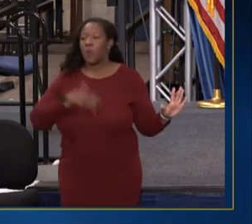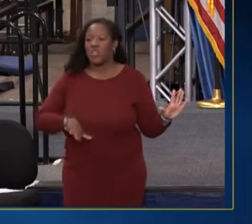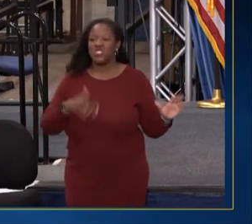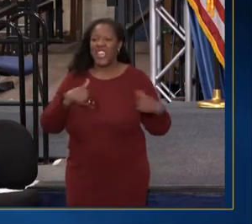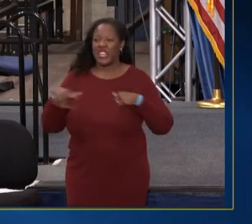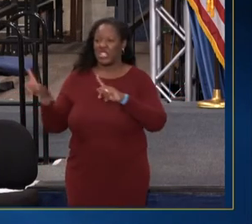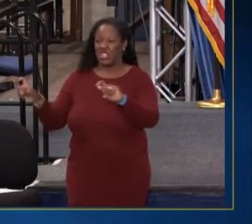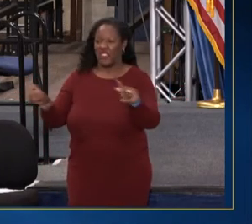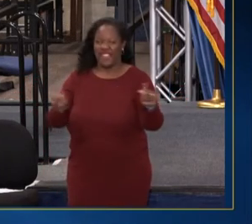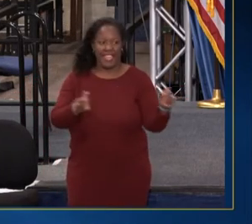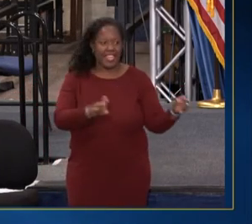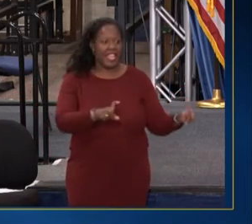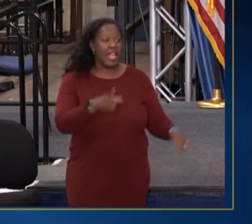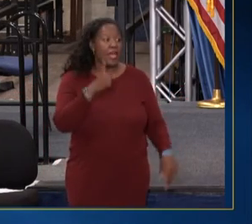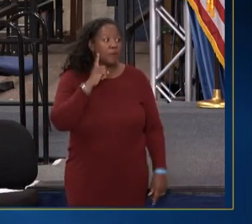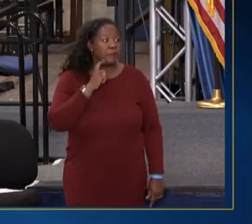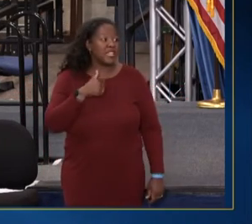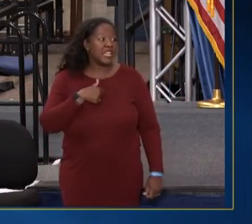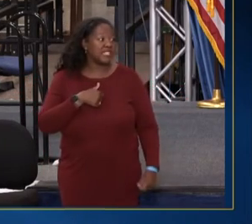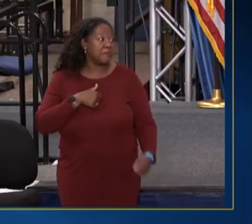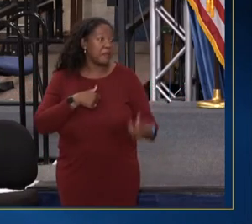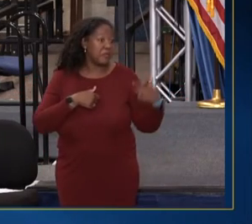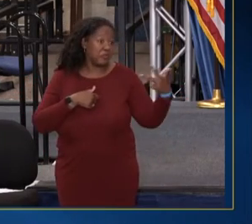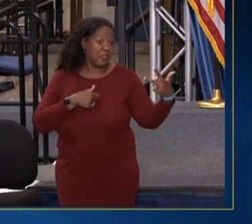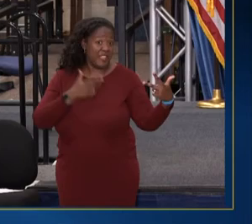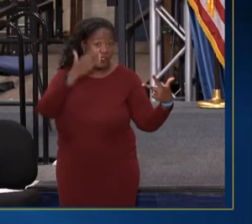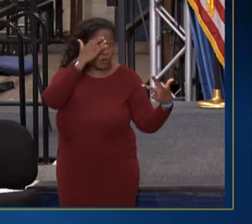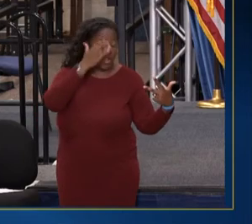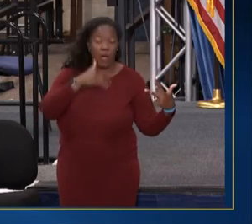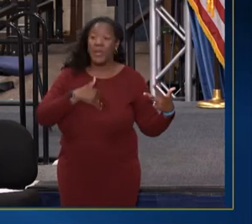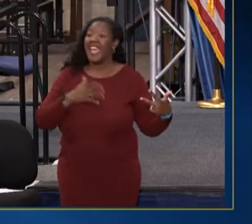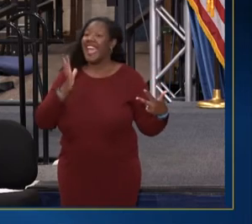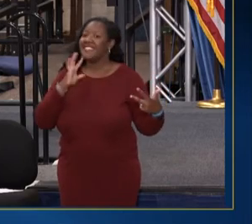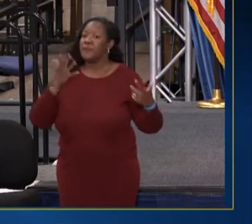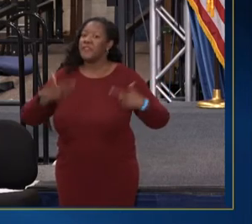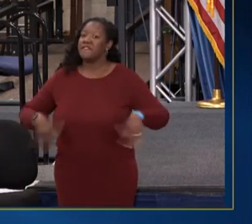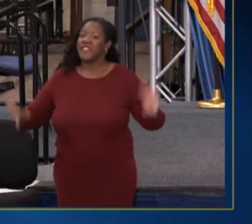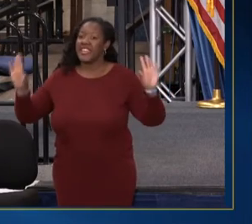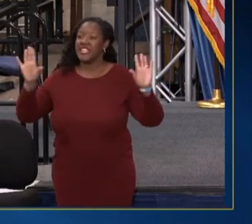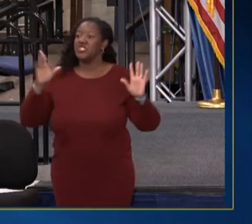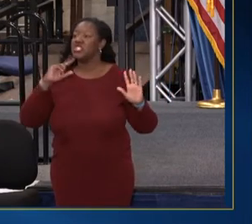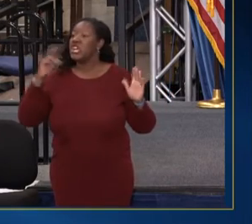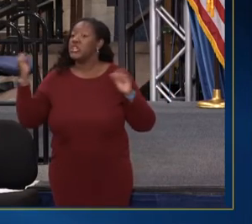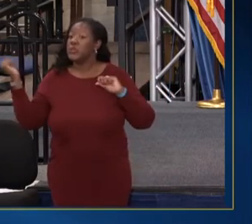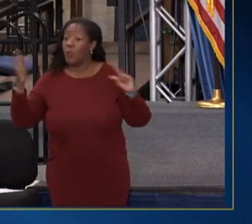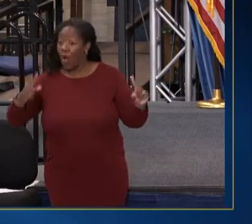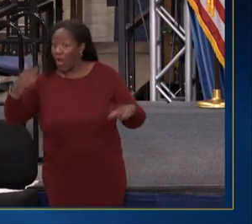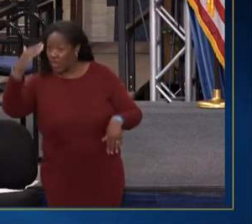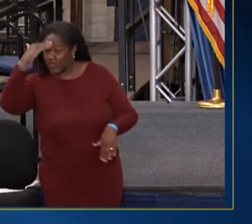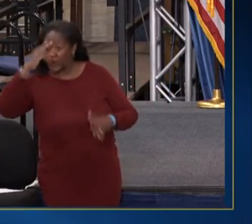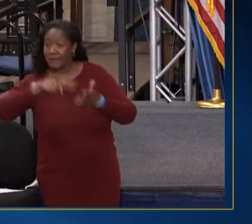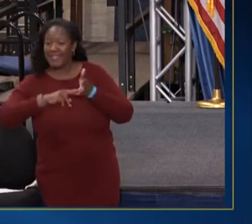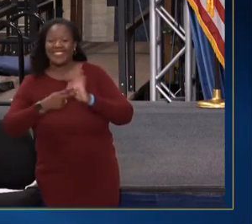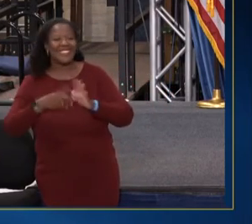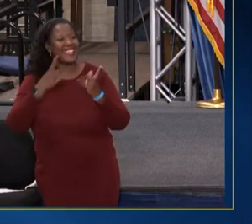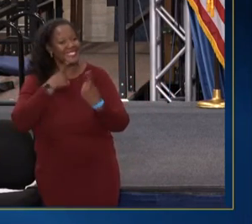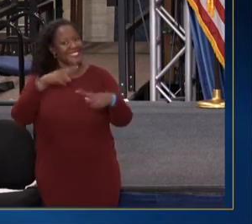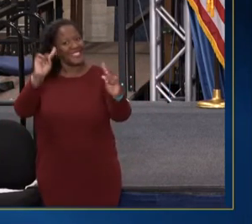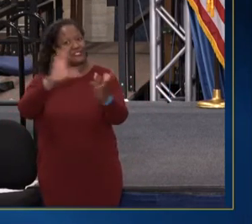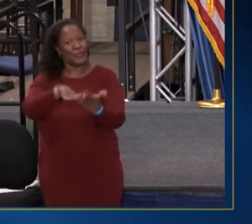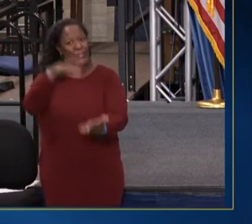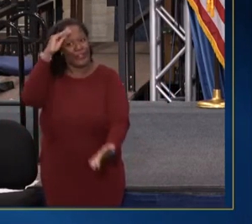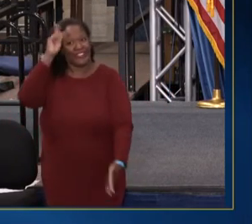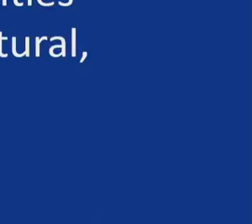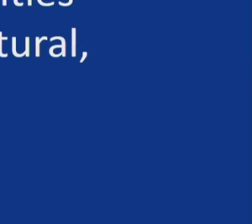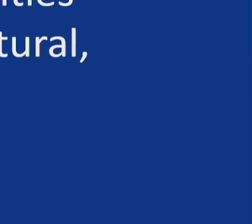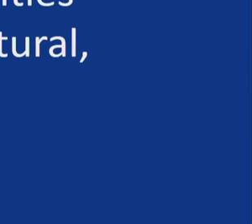survey you now and none of you know, or three of you know. And then at the end, you all know, which means successful learning. So here we go. So